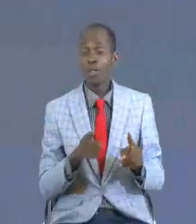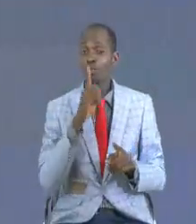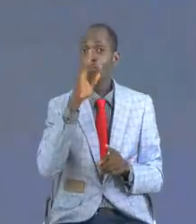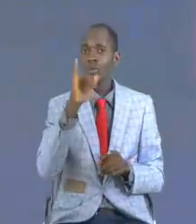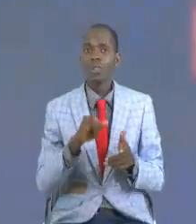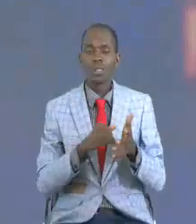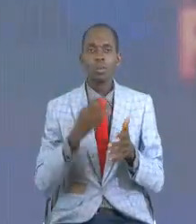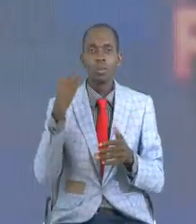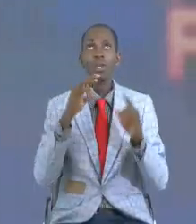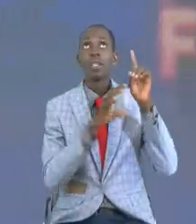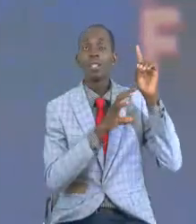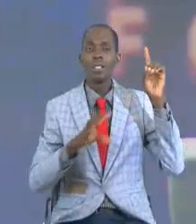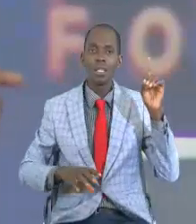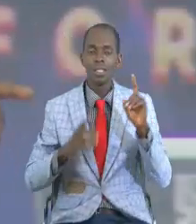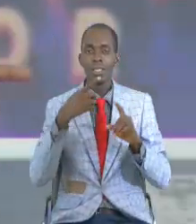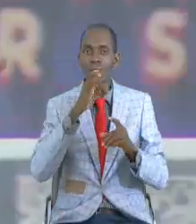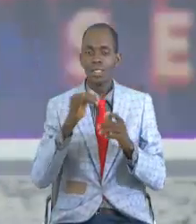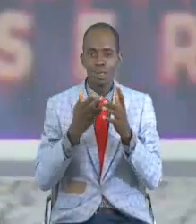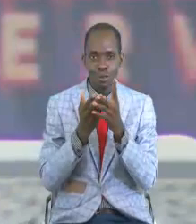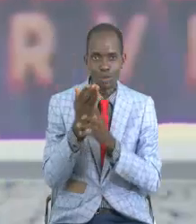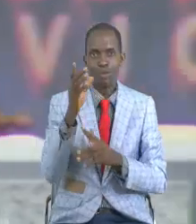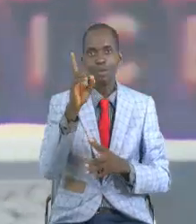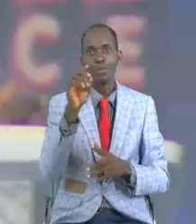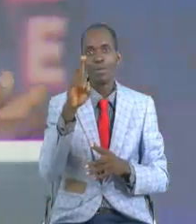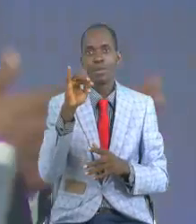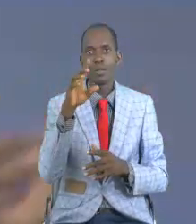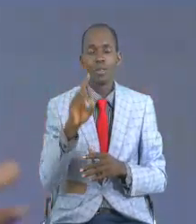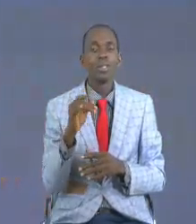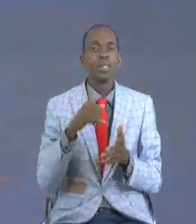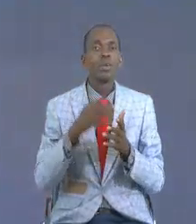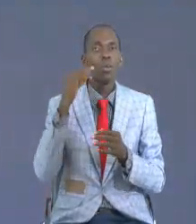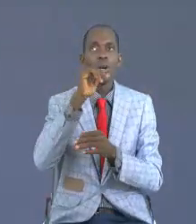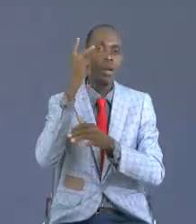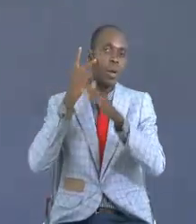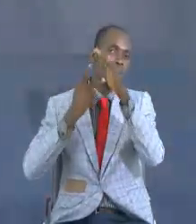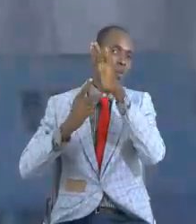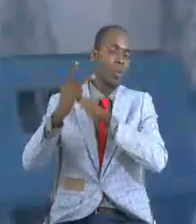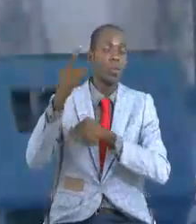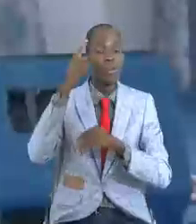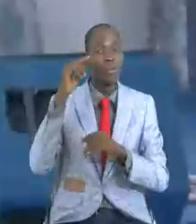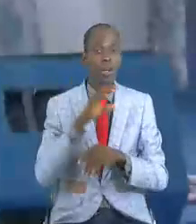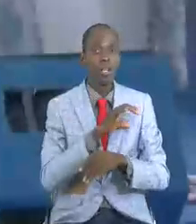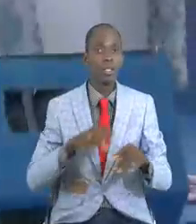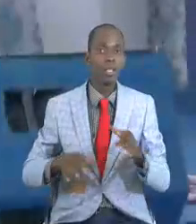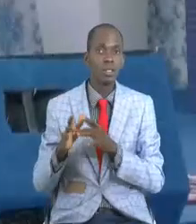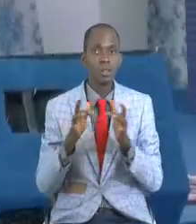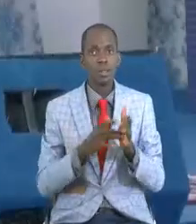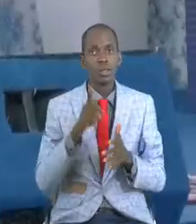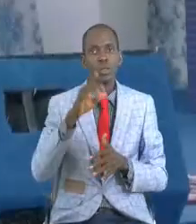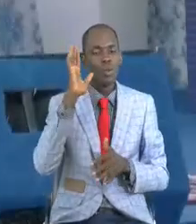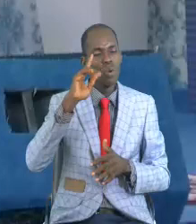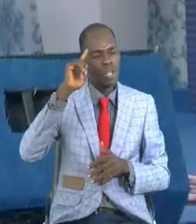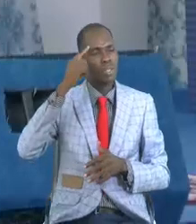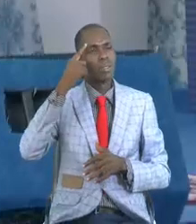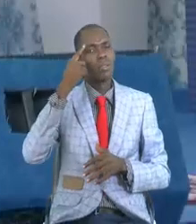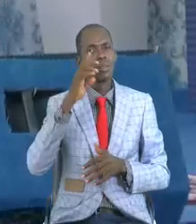talking through him. It was prophecy for the Lord Jesus Christ. You will think, you will say, look